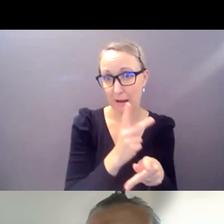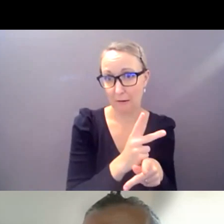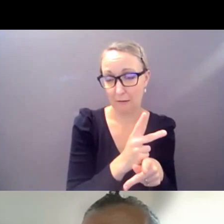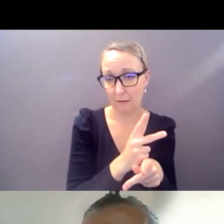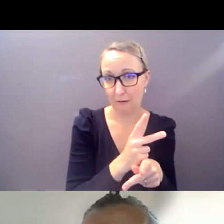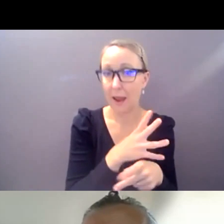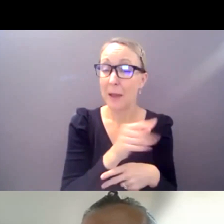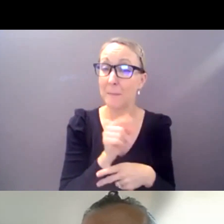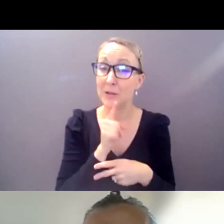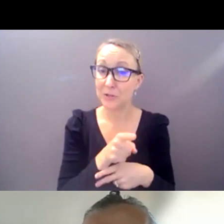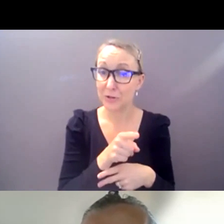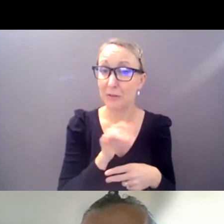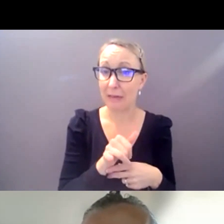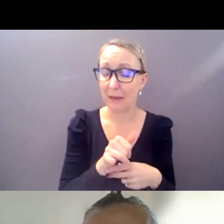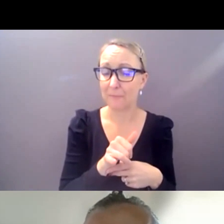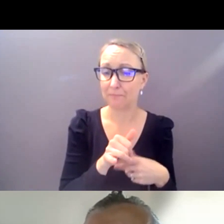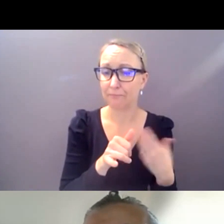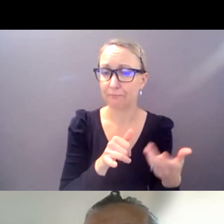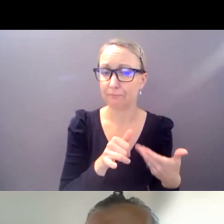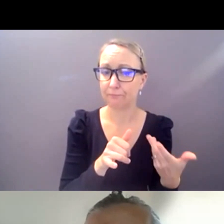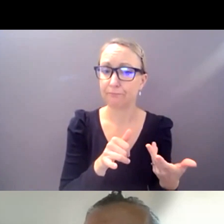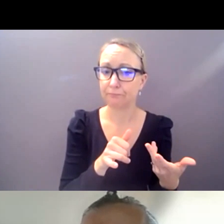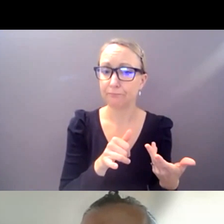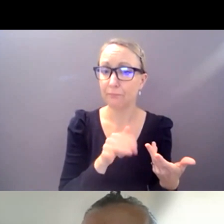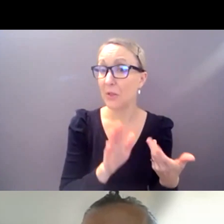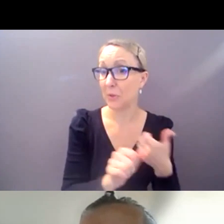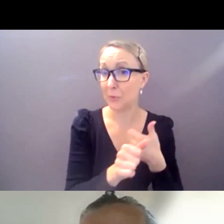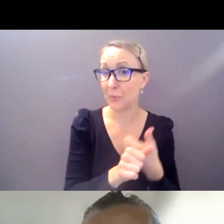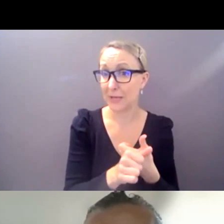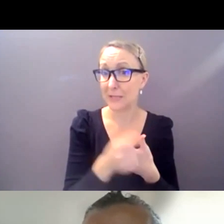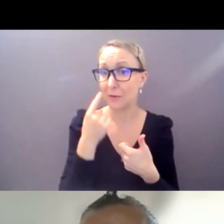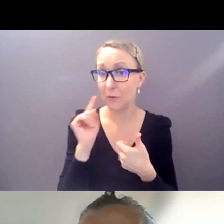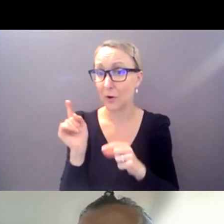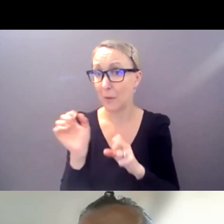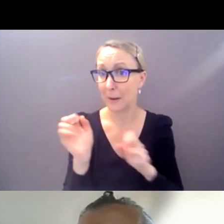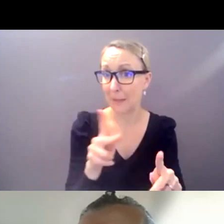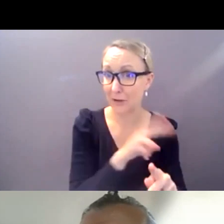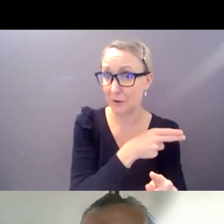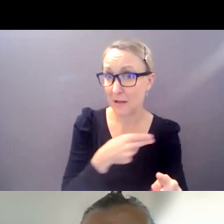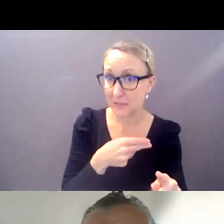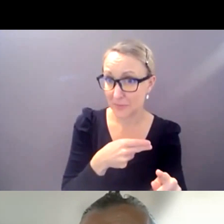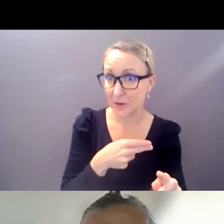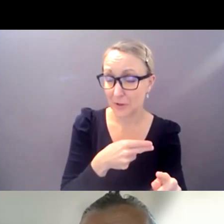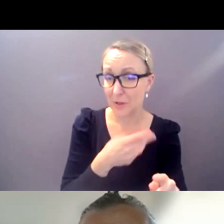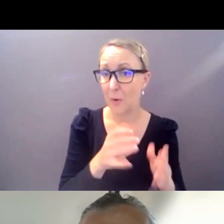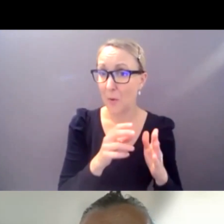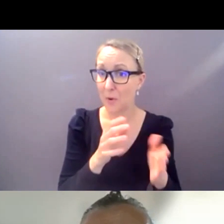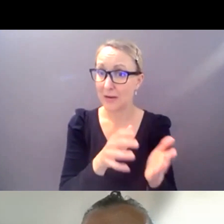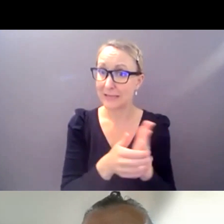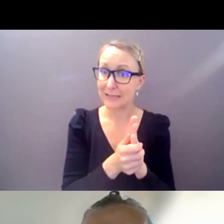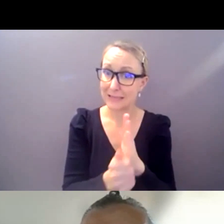they're diverted or their risk of re-entering hospitalization or skilled nursing is